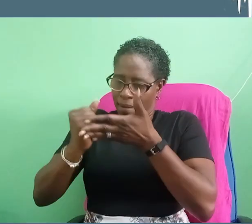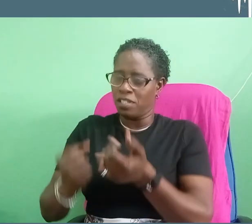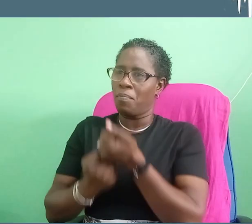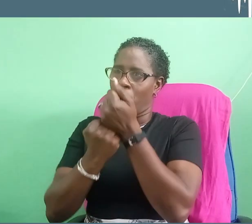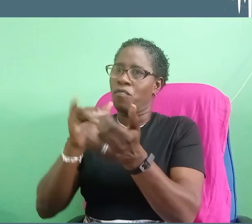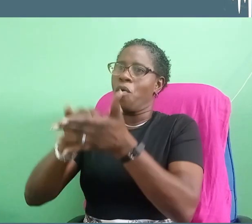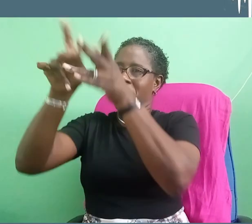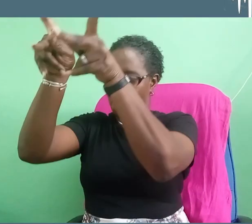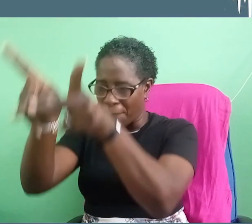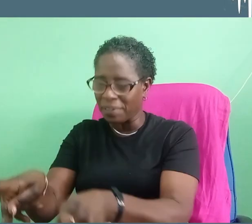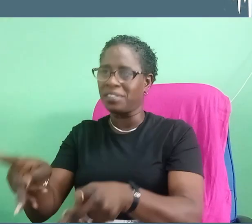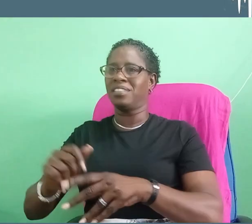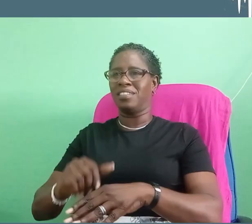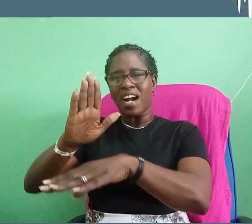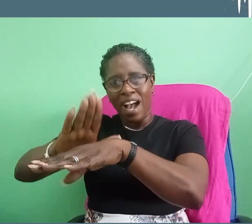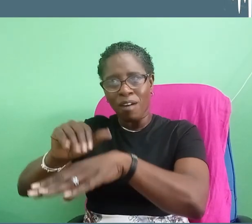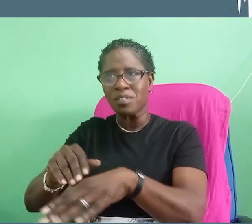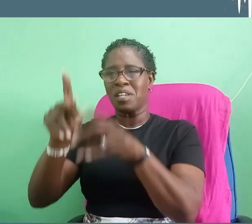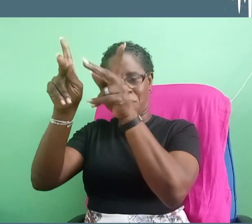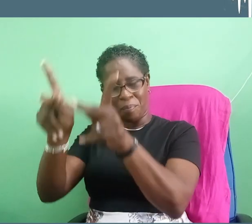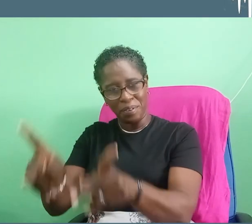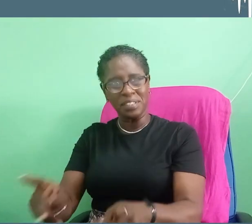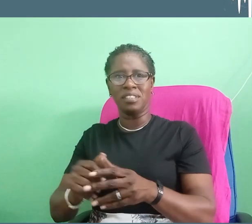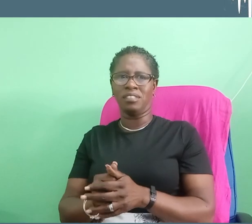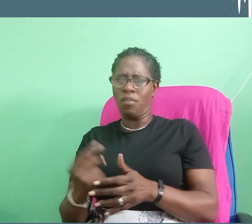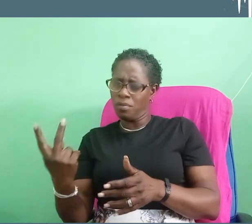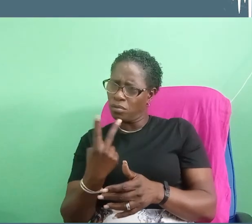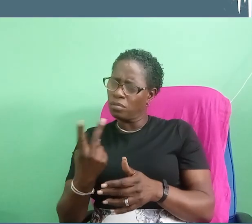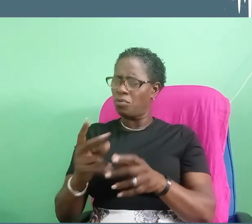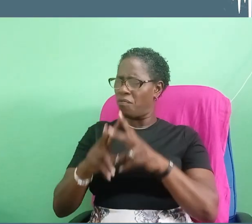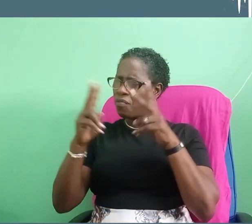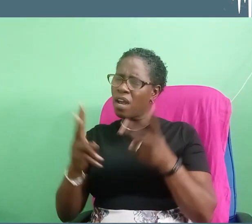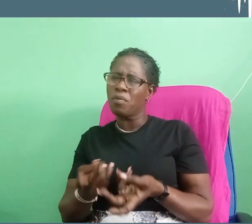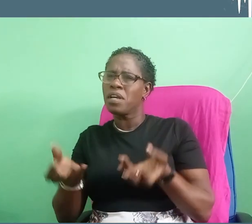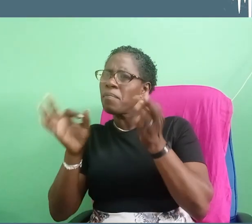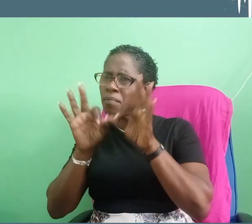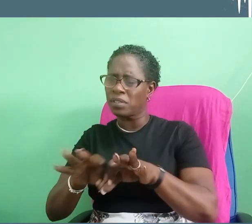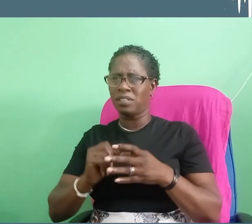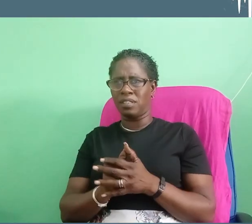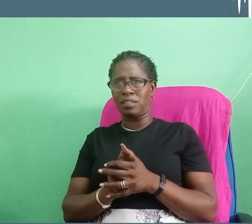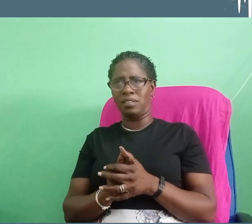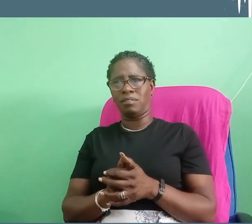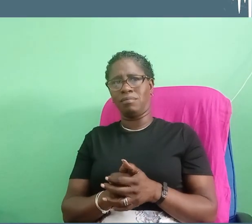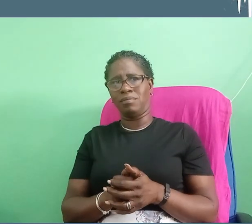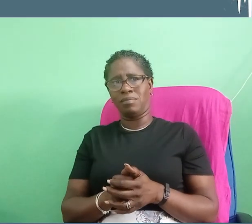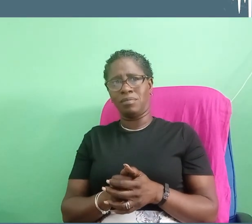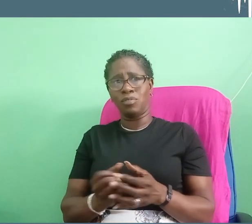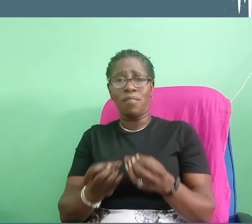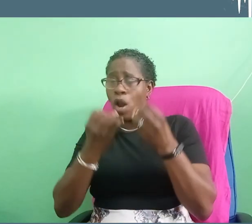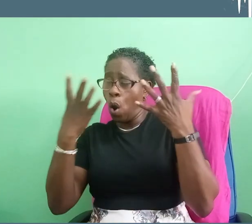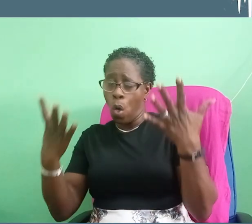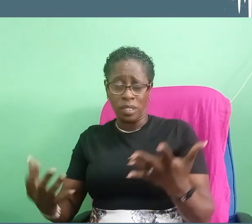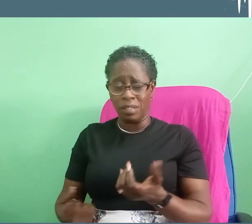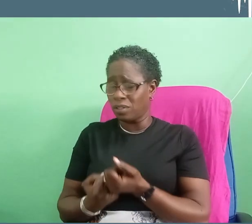and offering counseling. Those two things would be very, very important on their own. And there's a lot more supports that we can